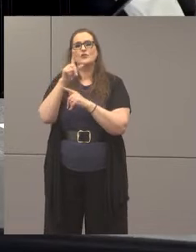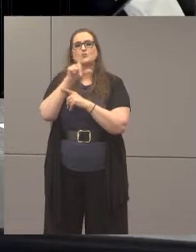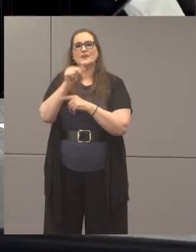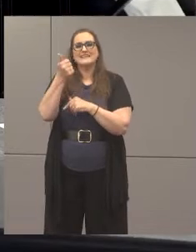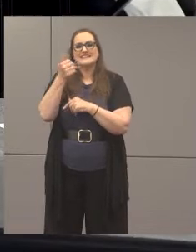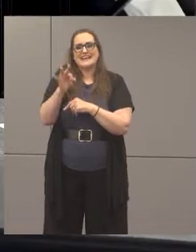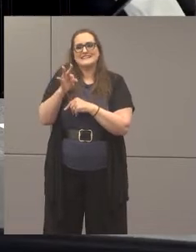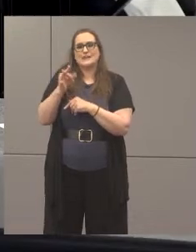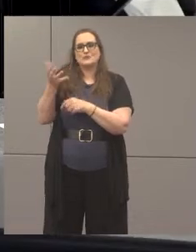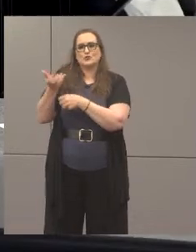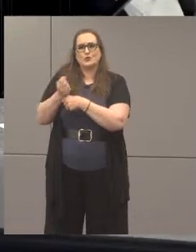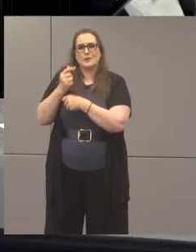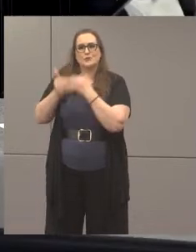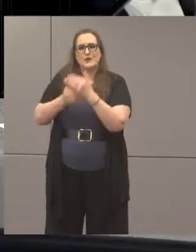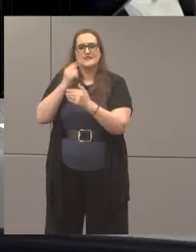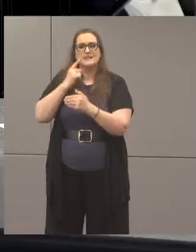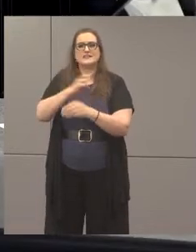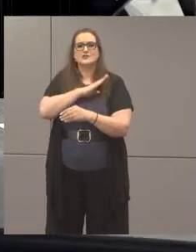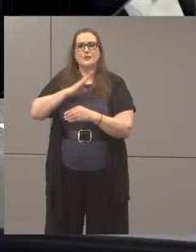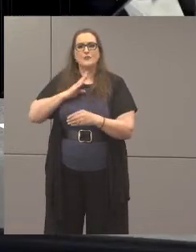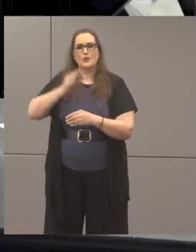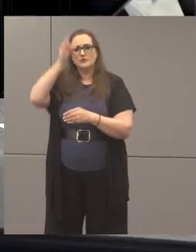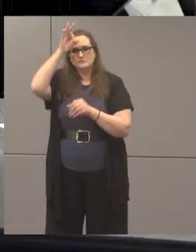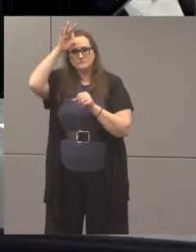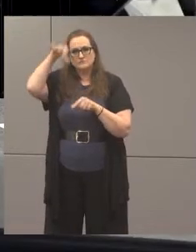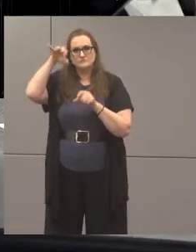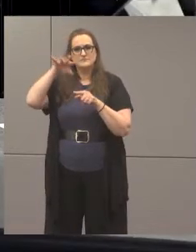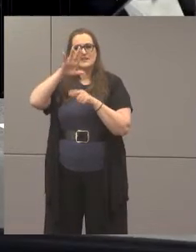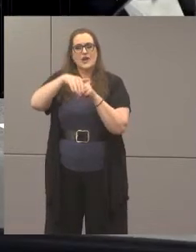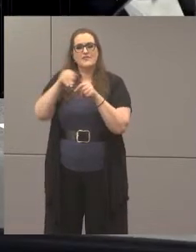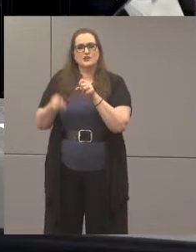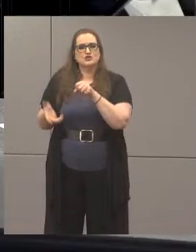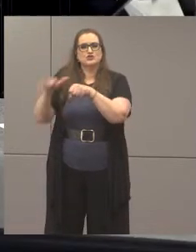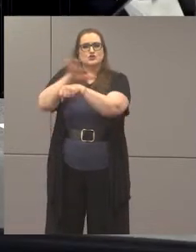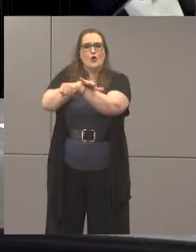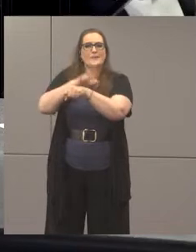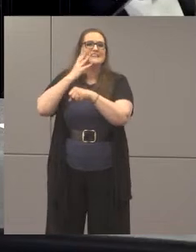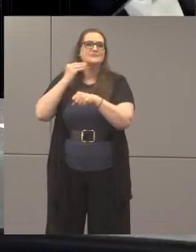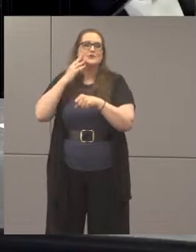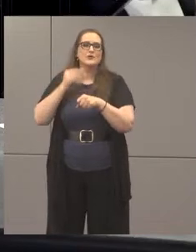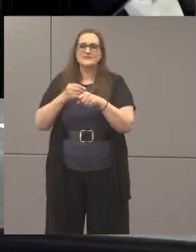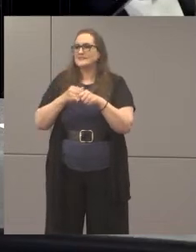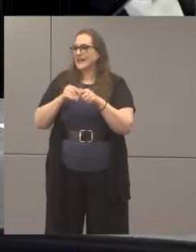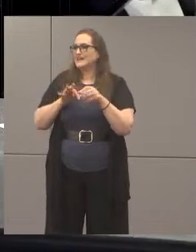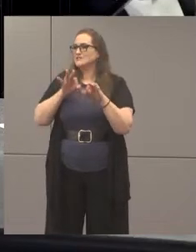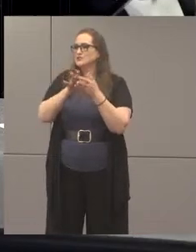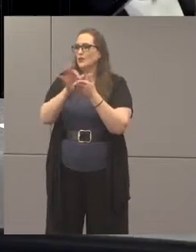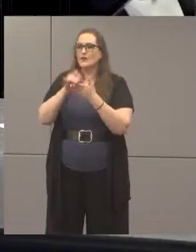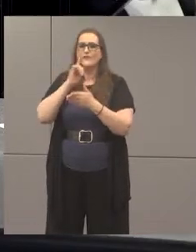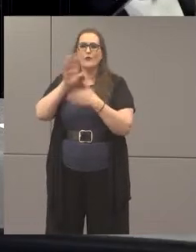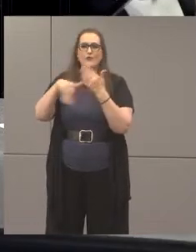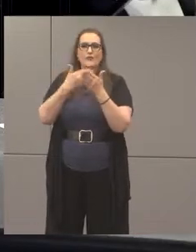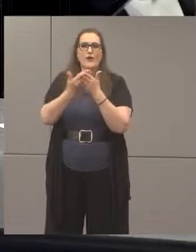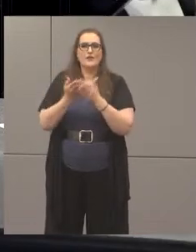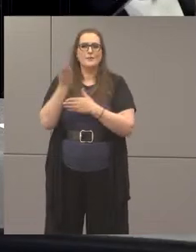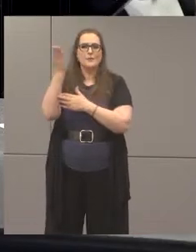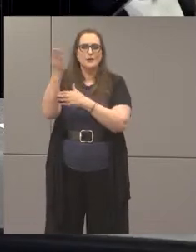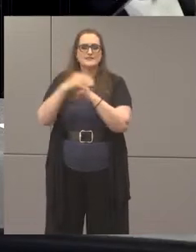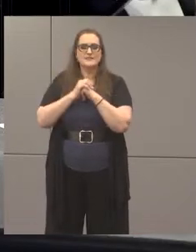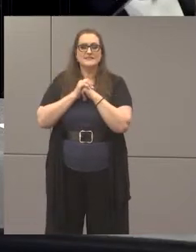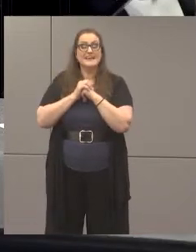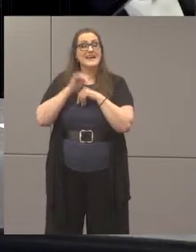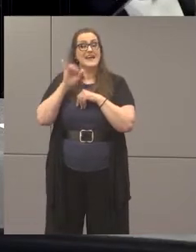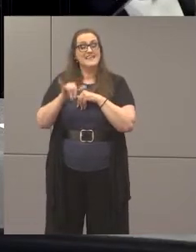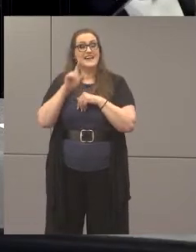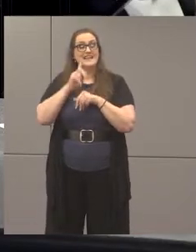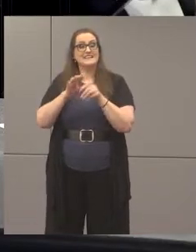procurement process, where the board weighs in on the scope, experience, and scoring of proposals. And this is